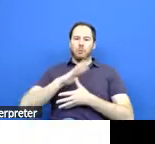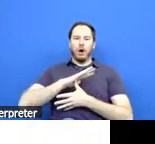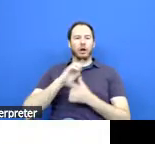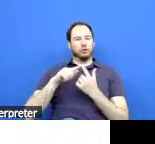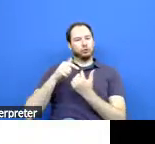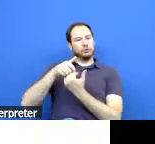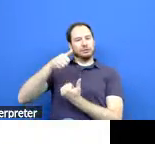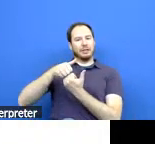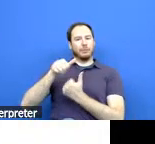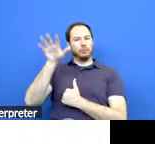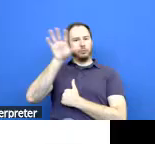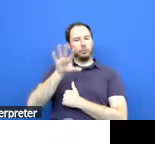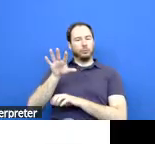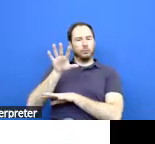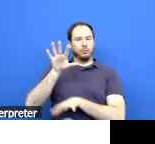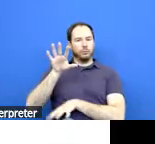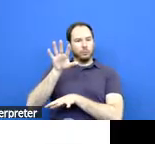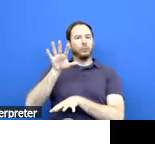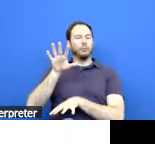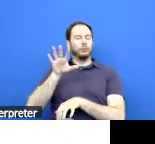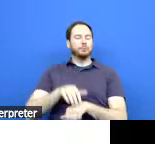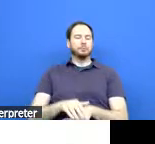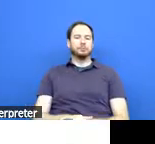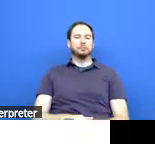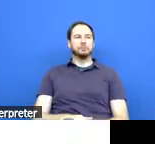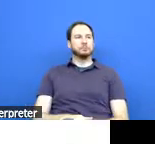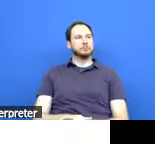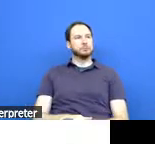that buffer between the uses.